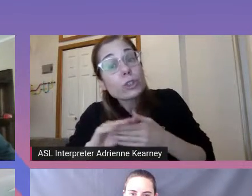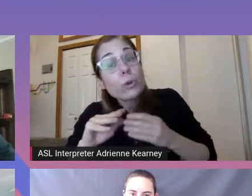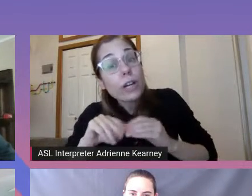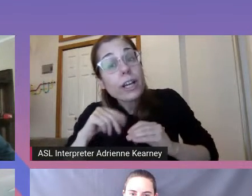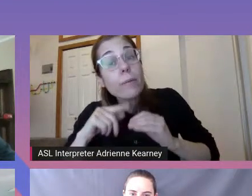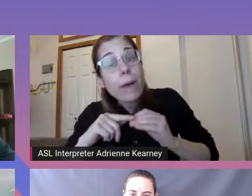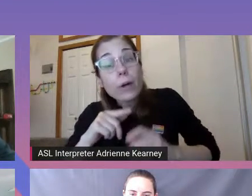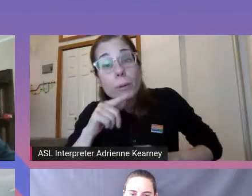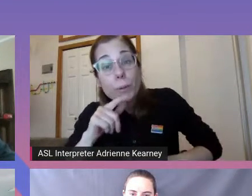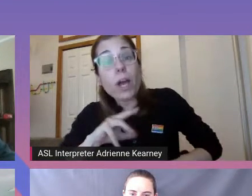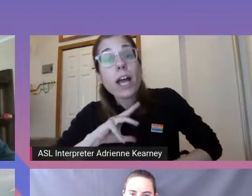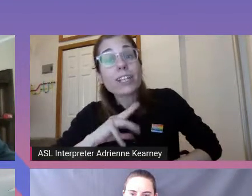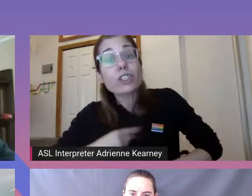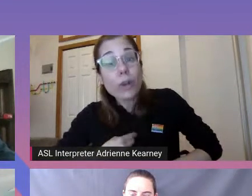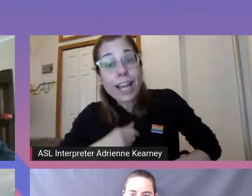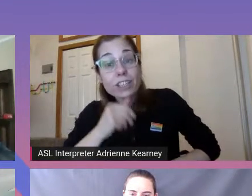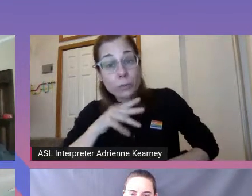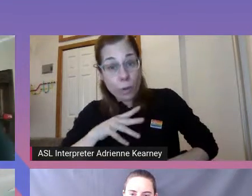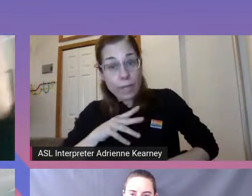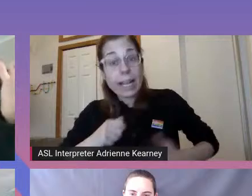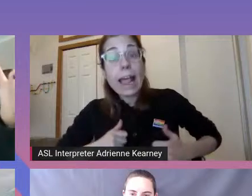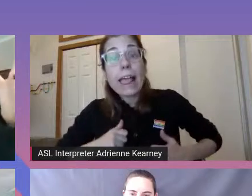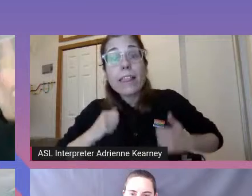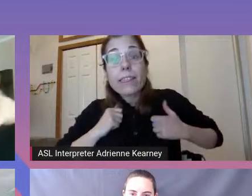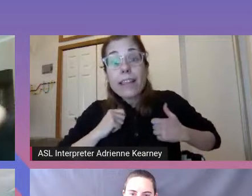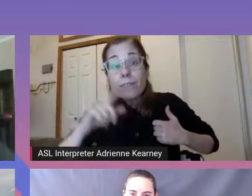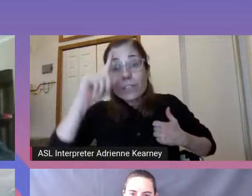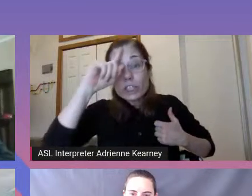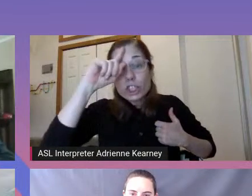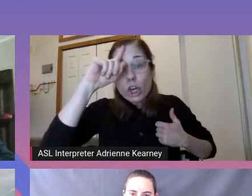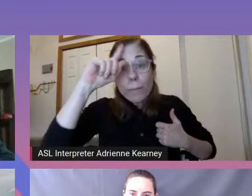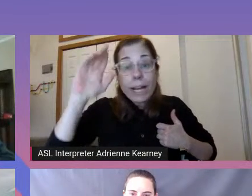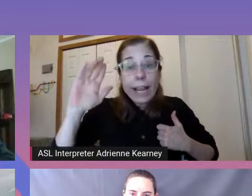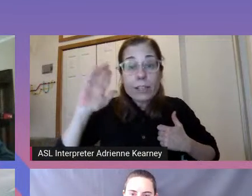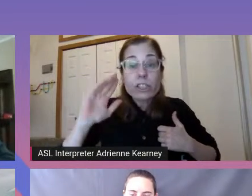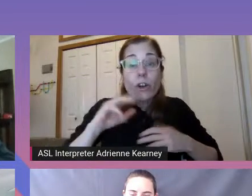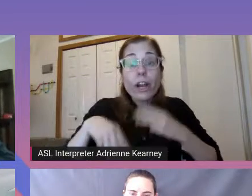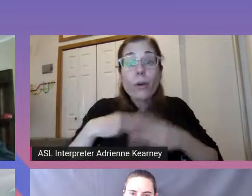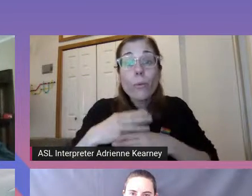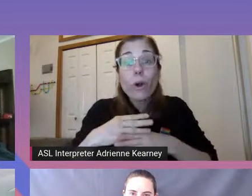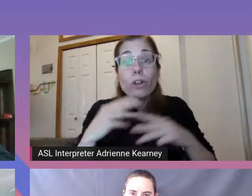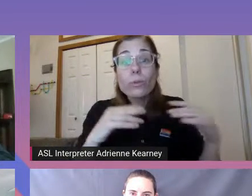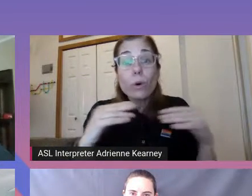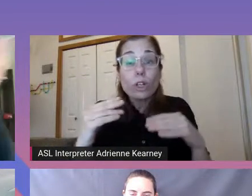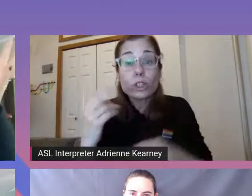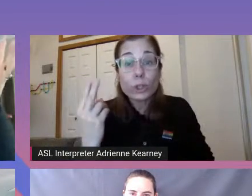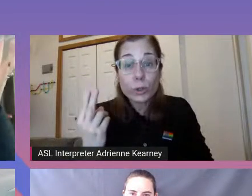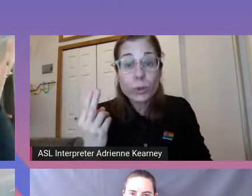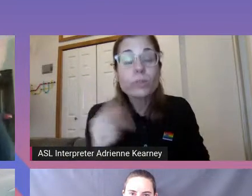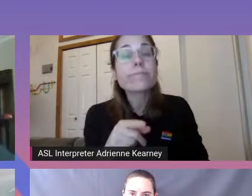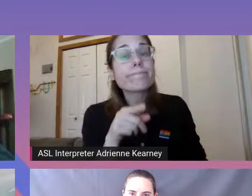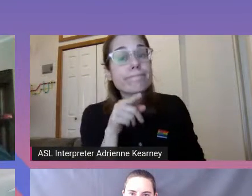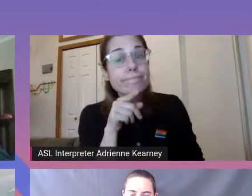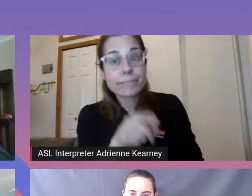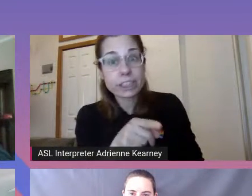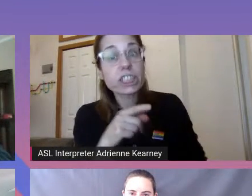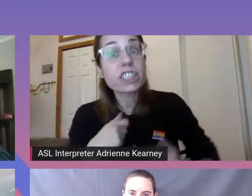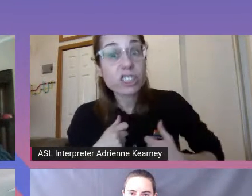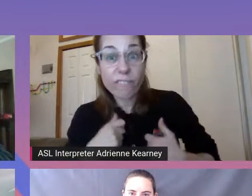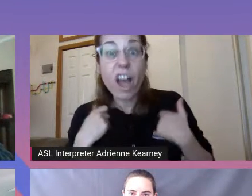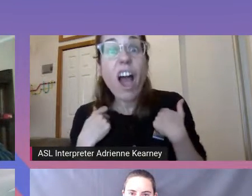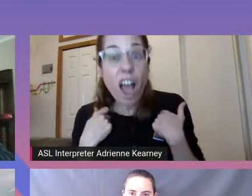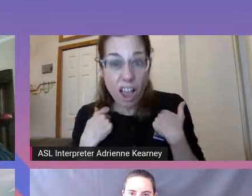in Germany in World War II and sort of somehow miraculously was able to survive the Nazi and Stasi